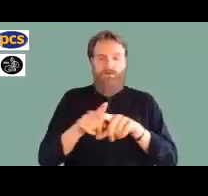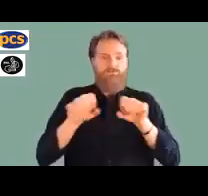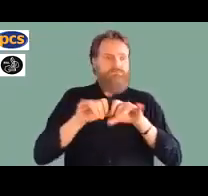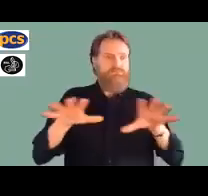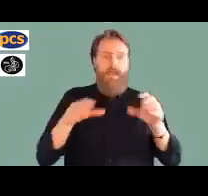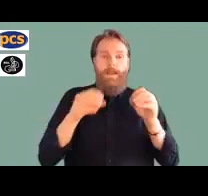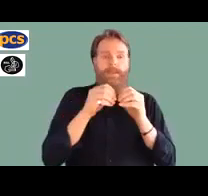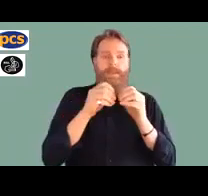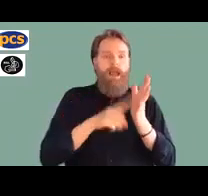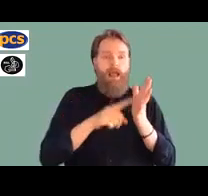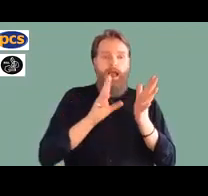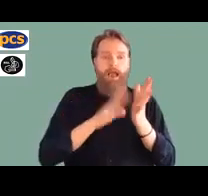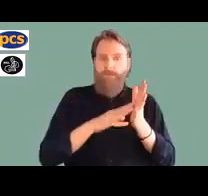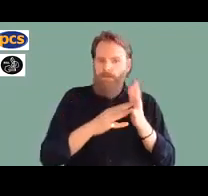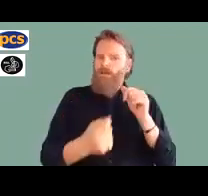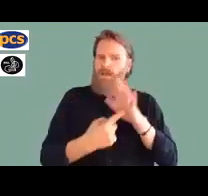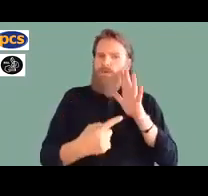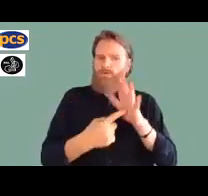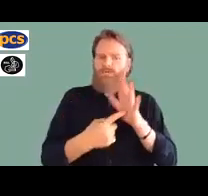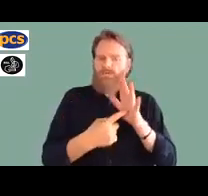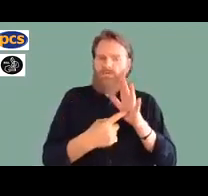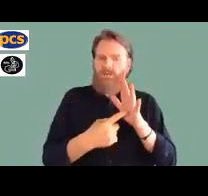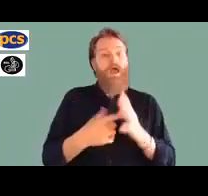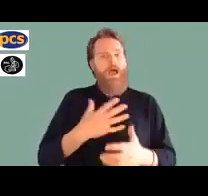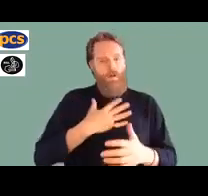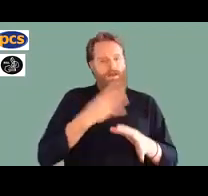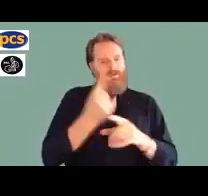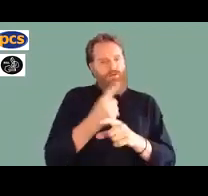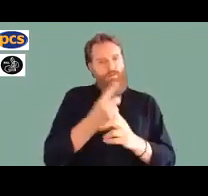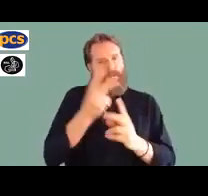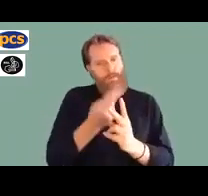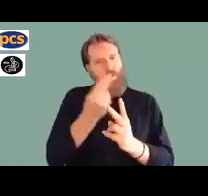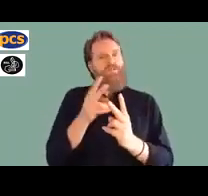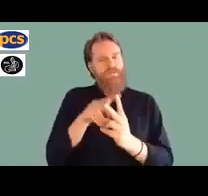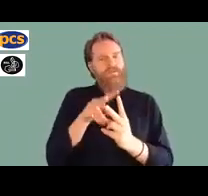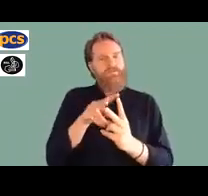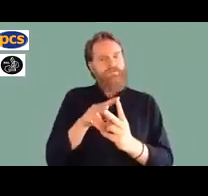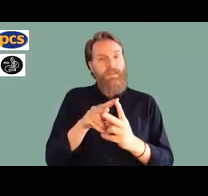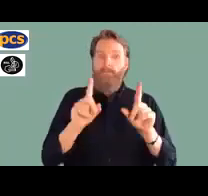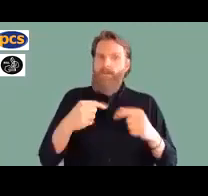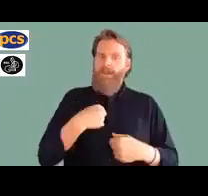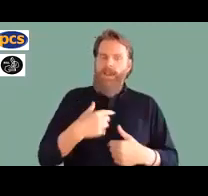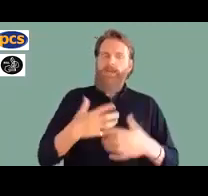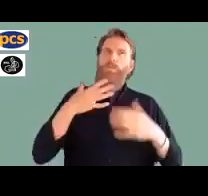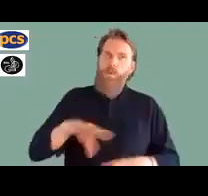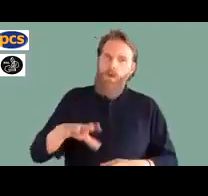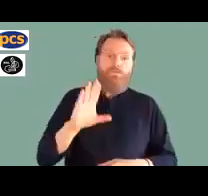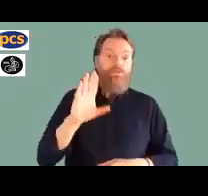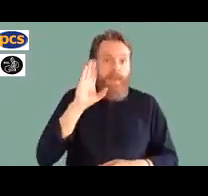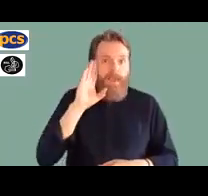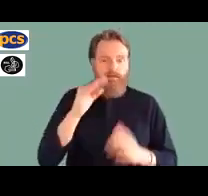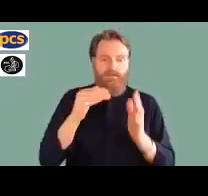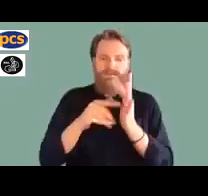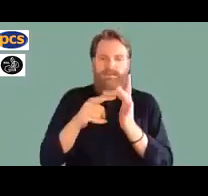Matter movement. So I'll just say a little bit about both. Then I'm obviously wanting to hear Zita and Hector and everybody else, and then I'm happy to